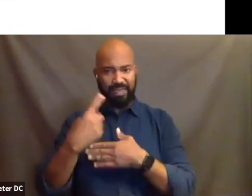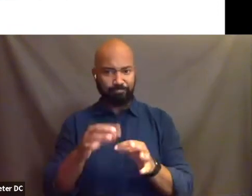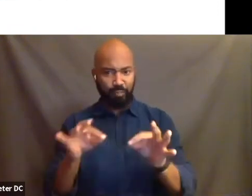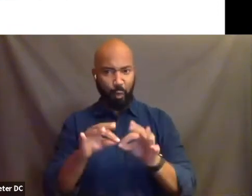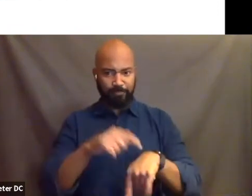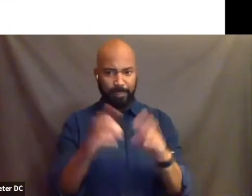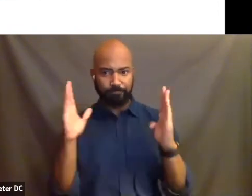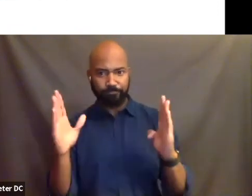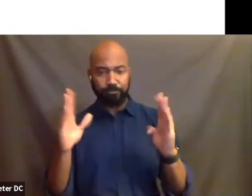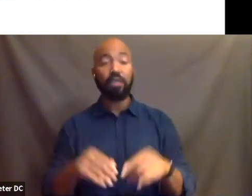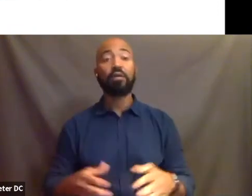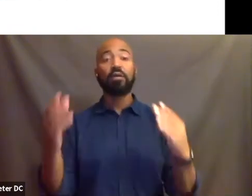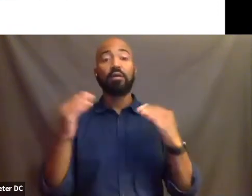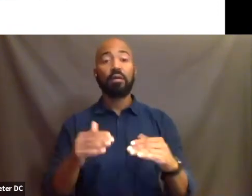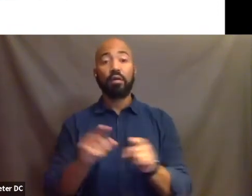websites,